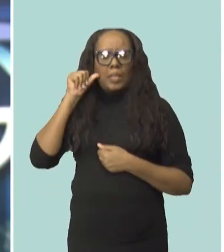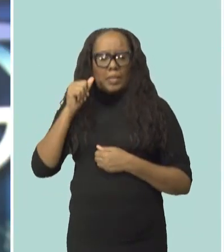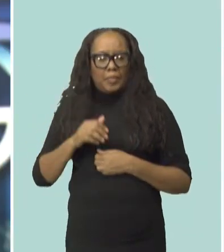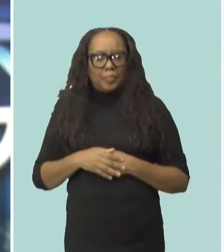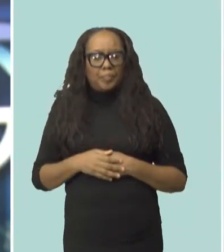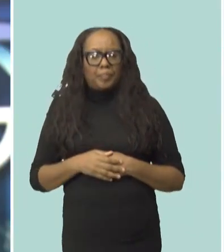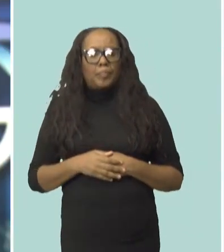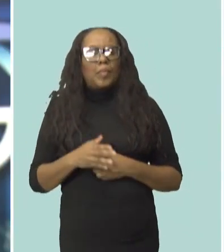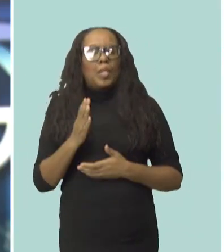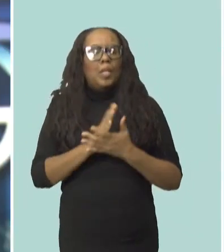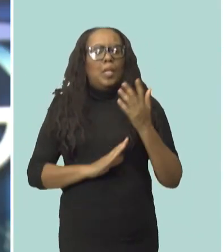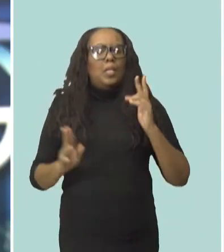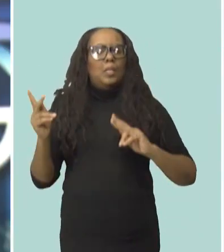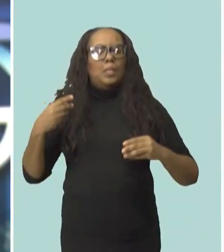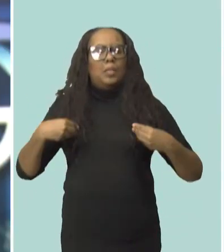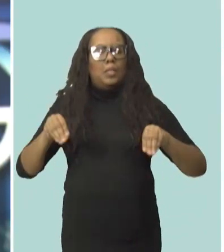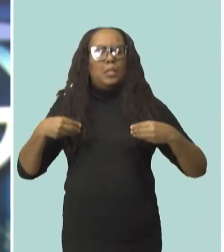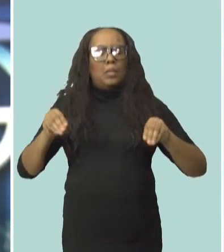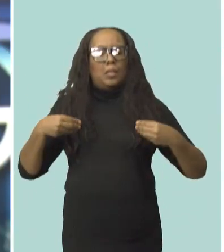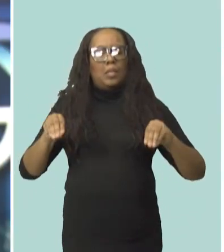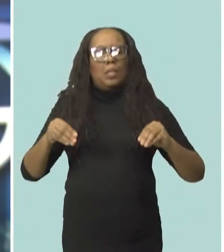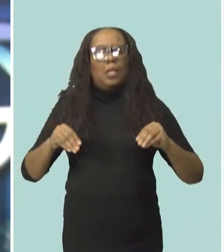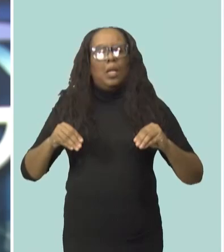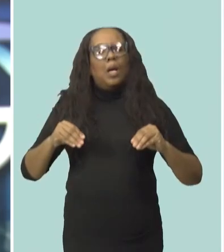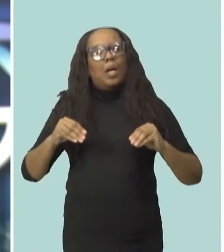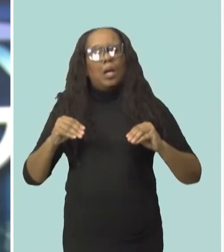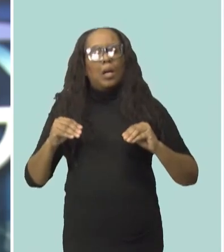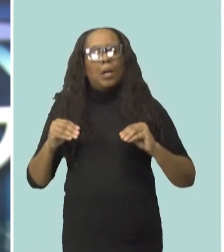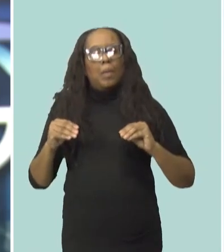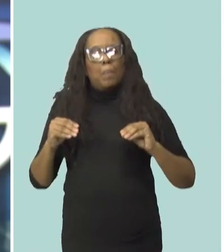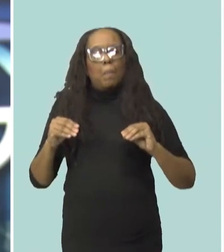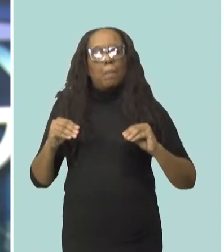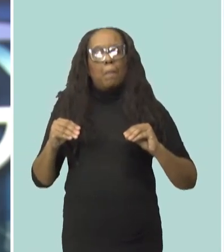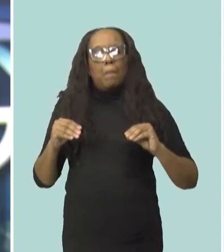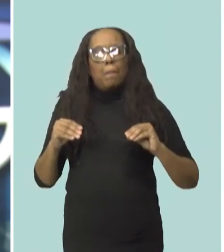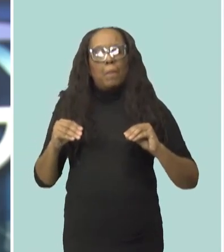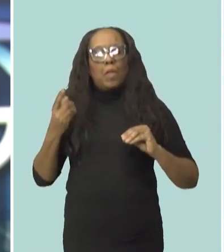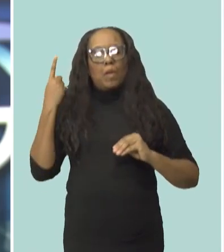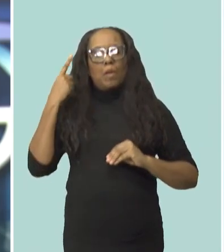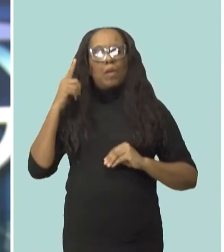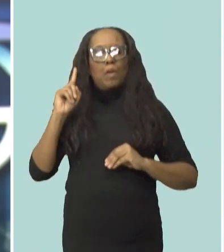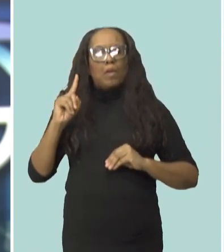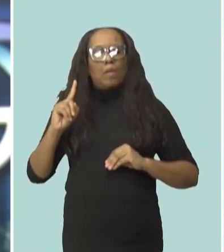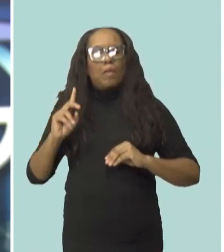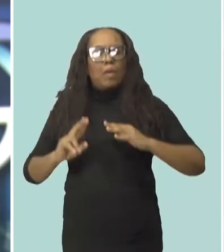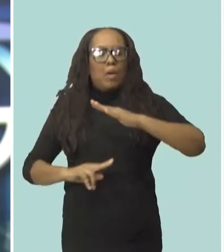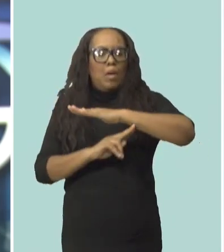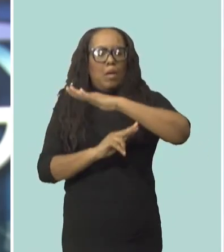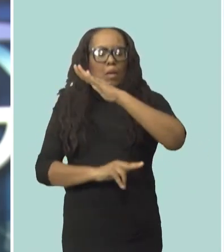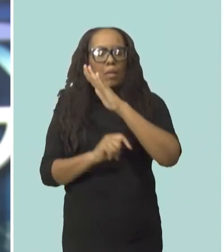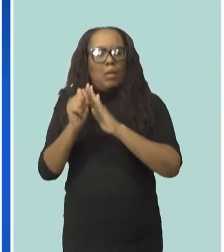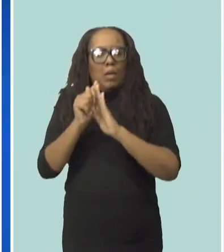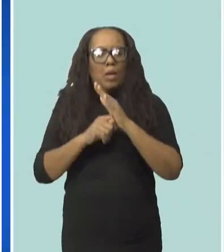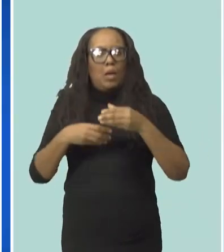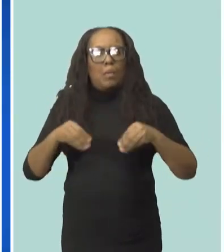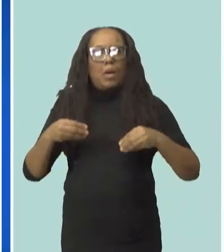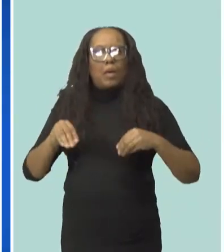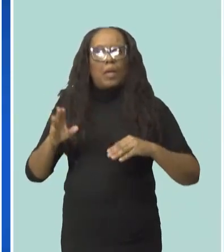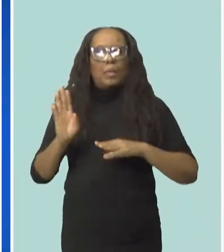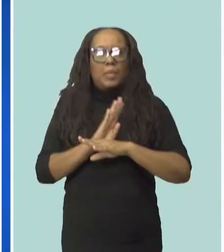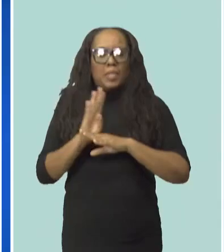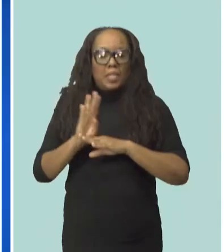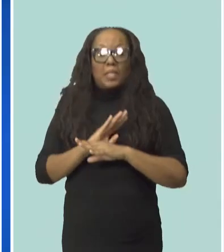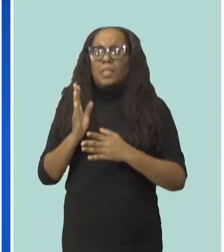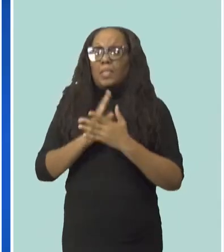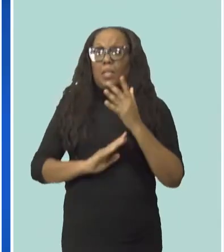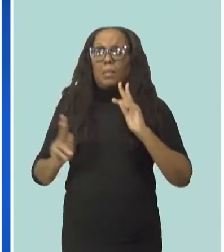Meanwhile, some vendors along the Grand Kadooment route were busy doing last-minute preparations today. Those along President Kennedy Drive in